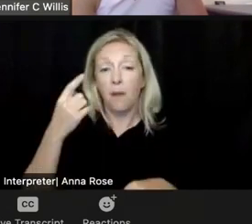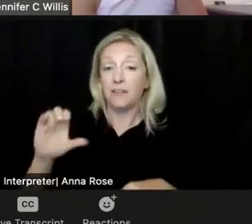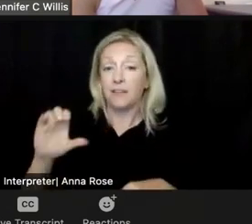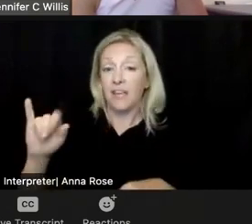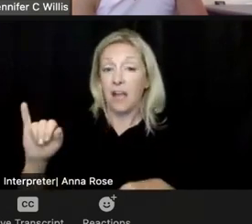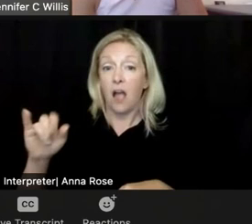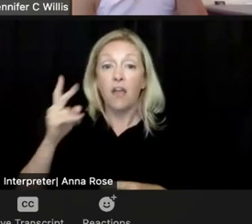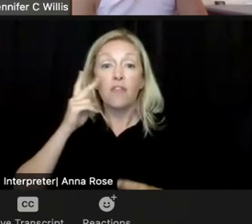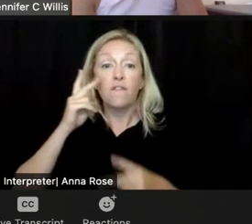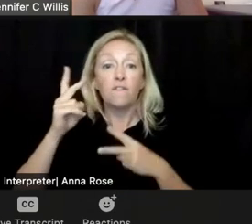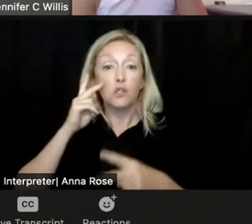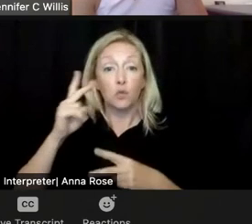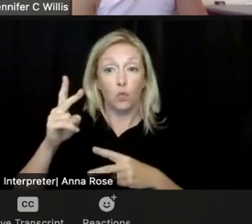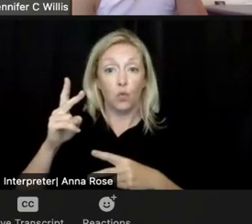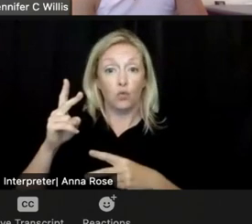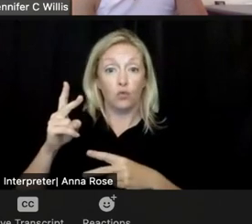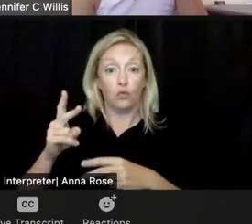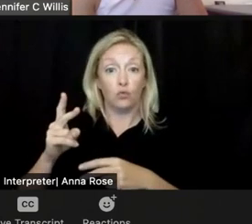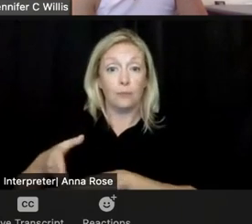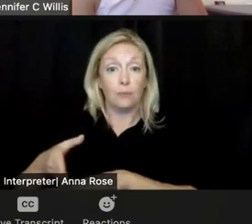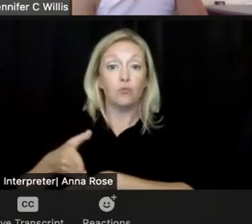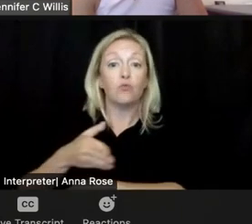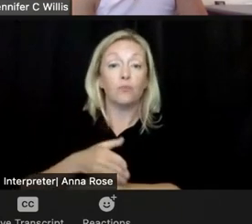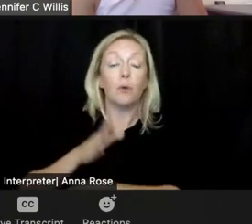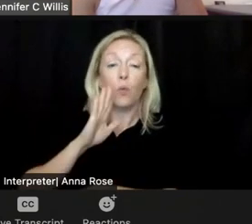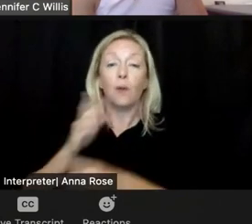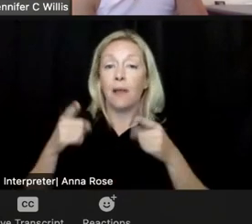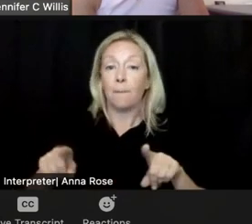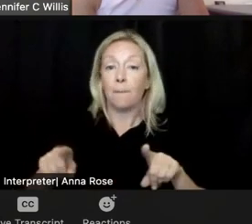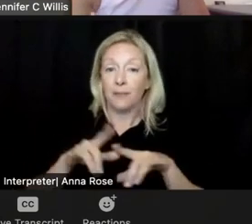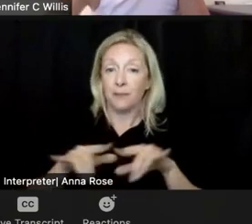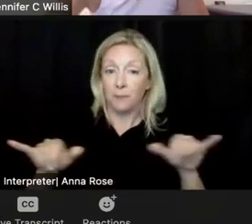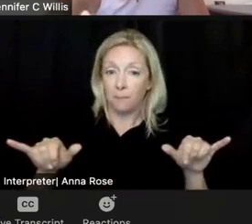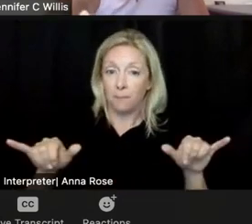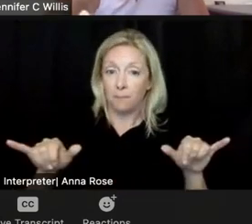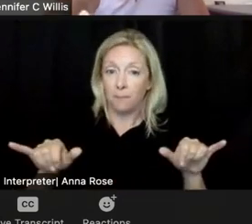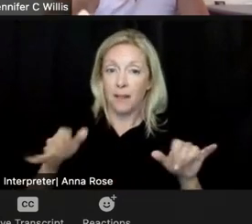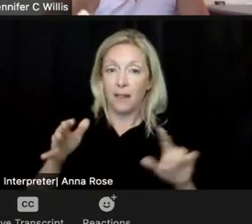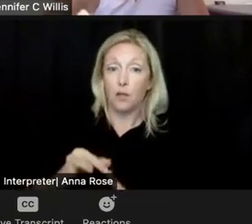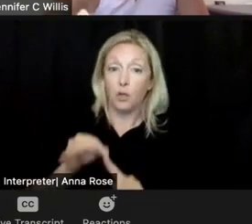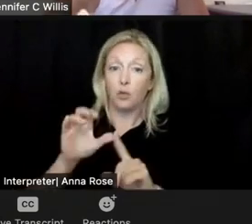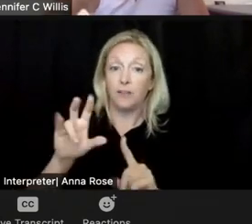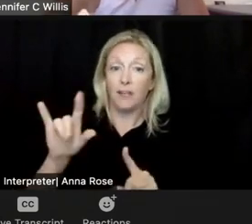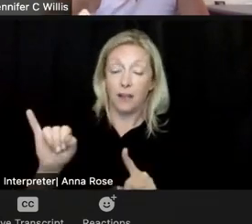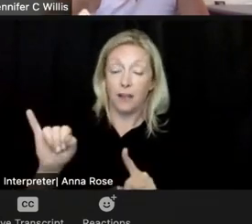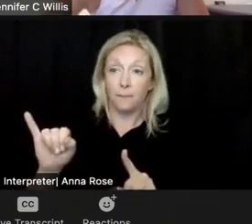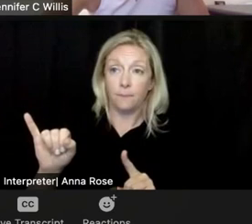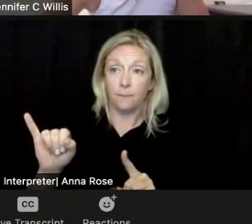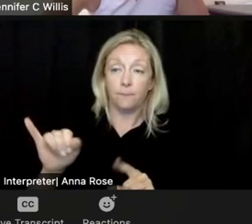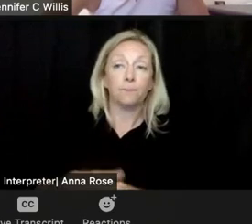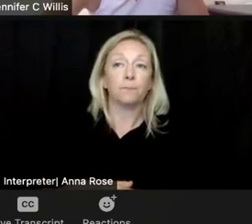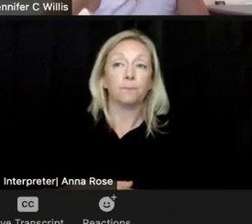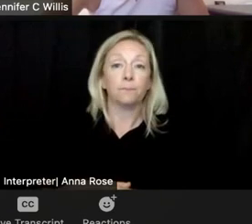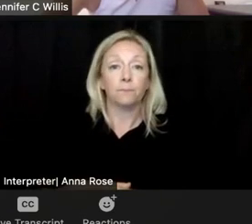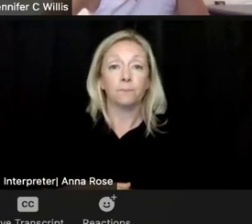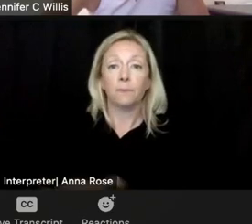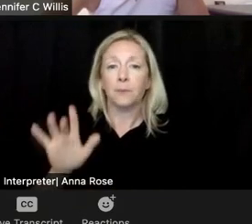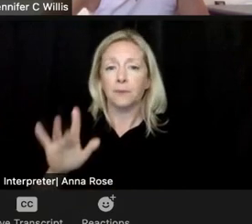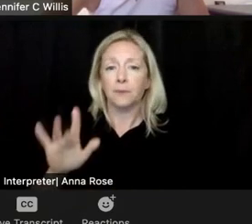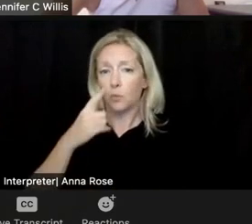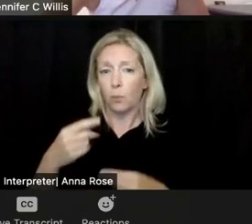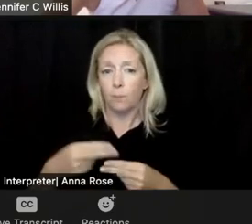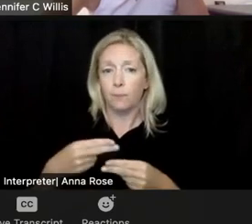CVI, the visual adaptation changes at the same time because we're seeing progress in both areas. If you hit it one